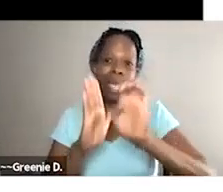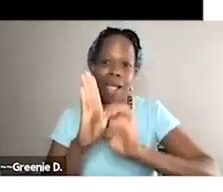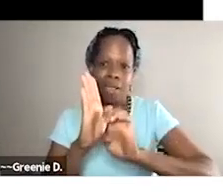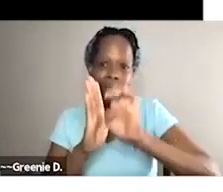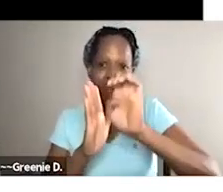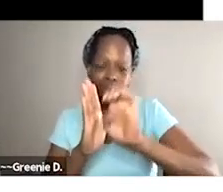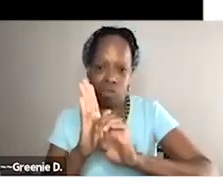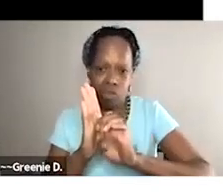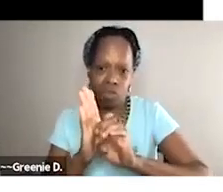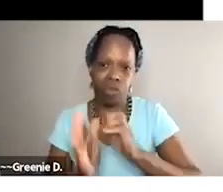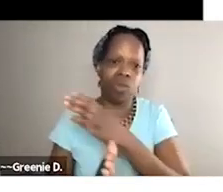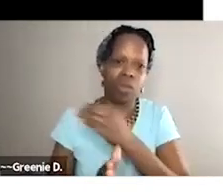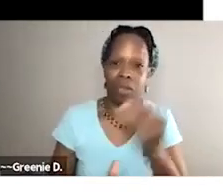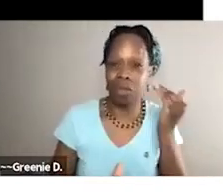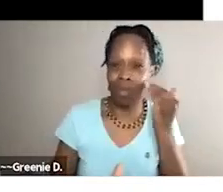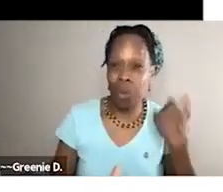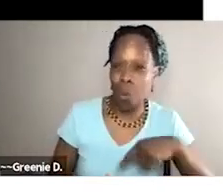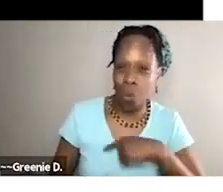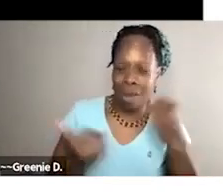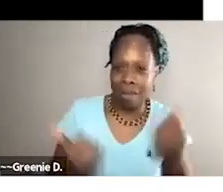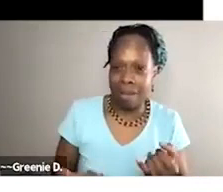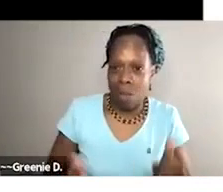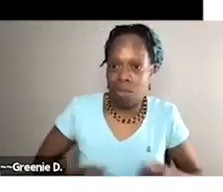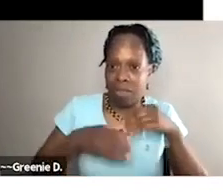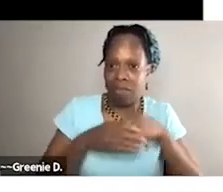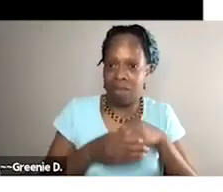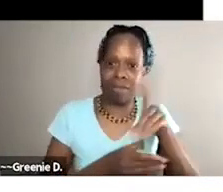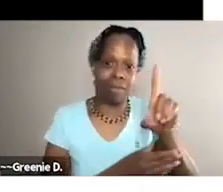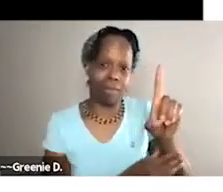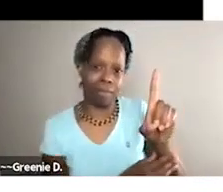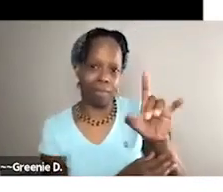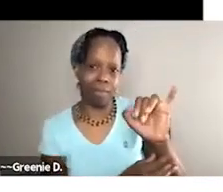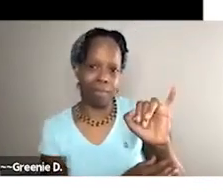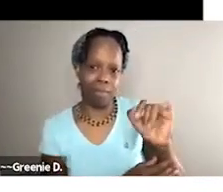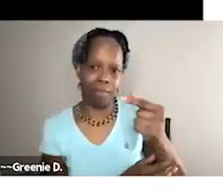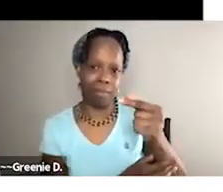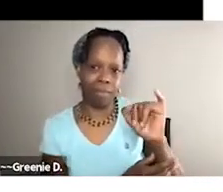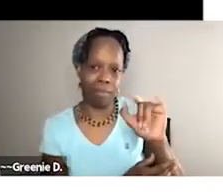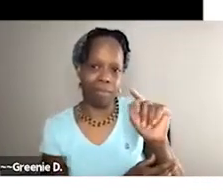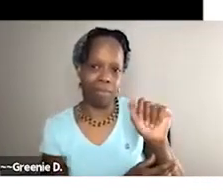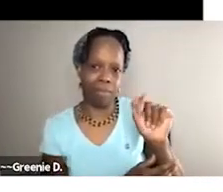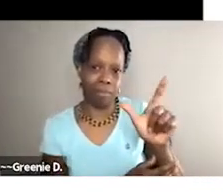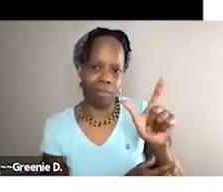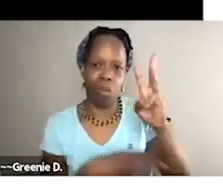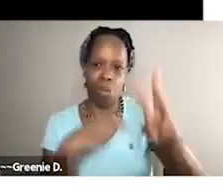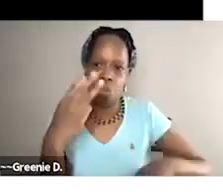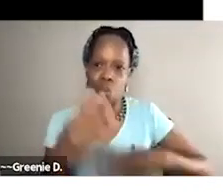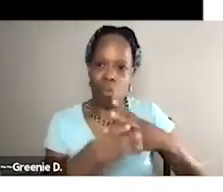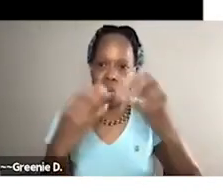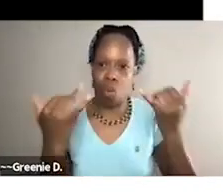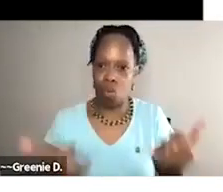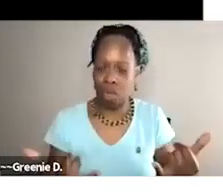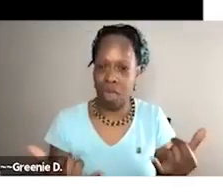we live very much in the digital world now, and that's also a consideration that we should be making, which we're going